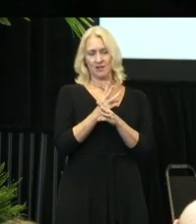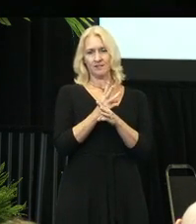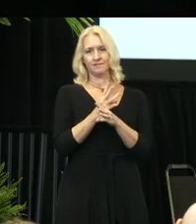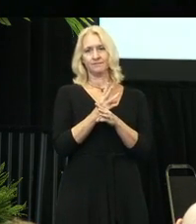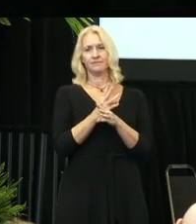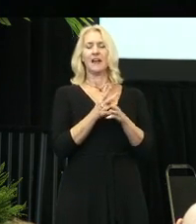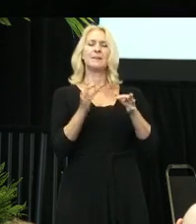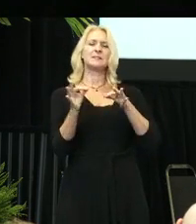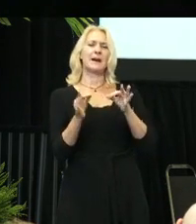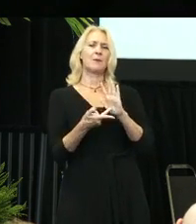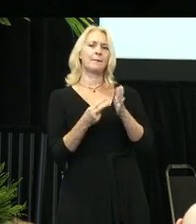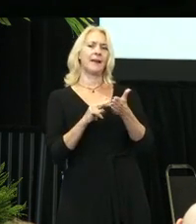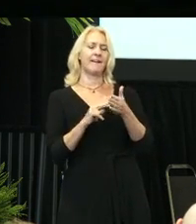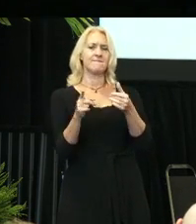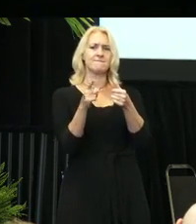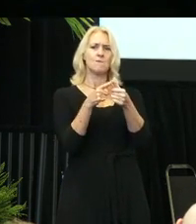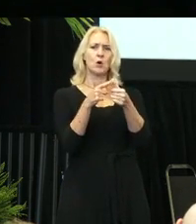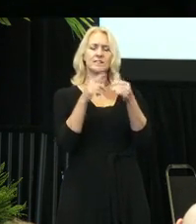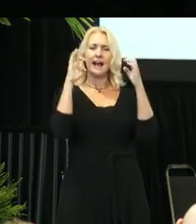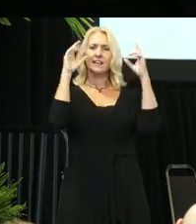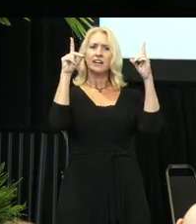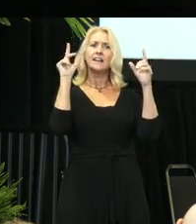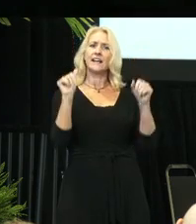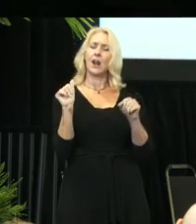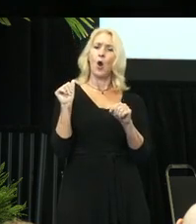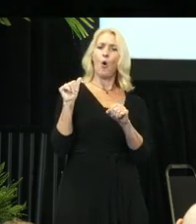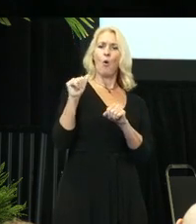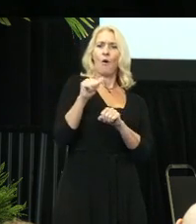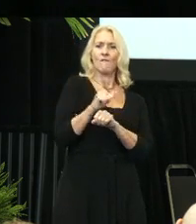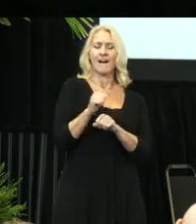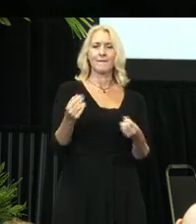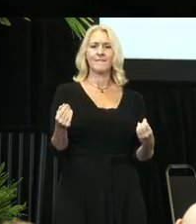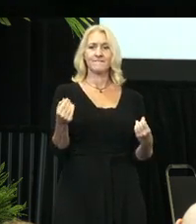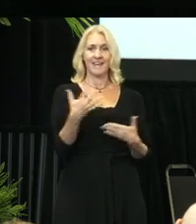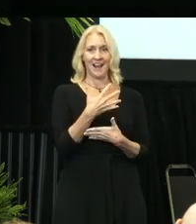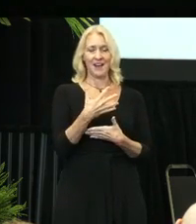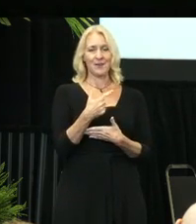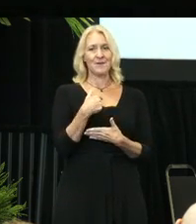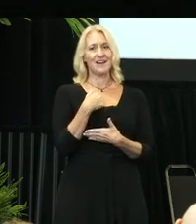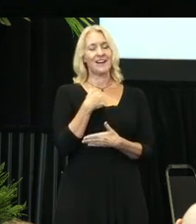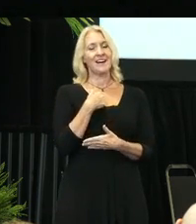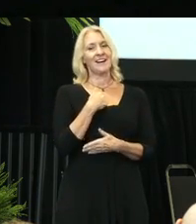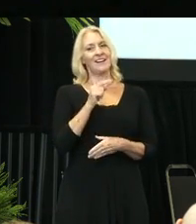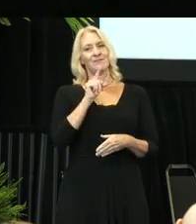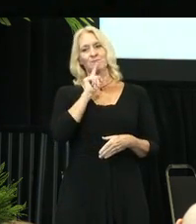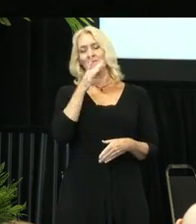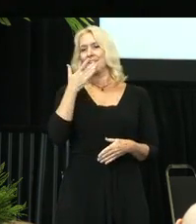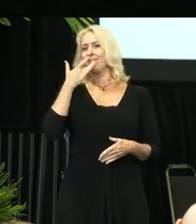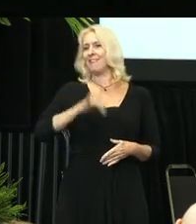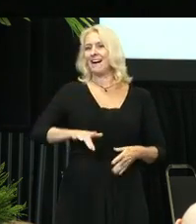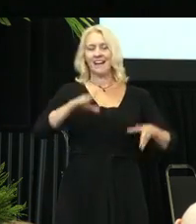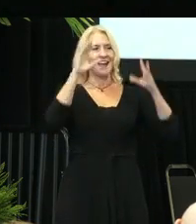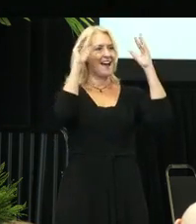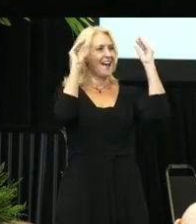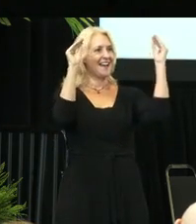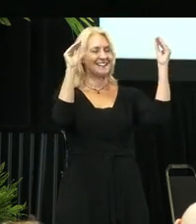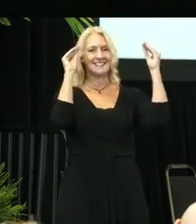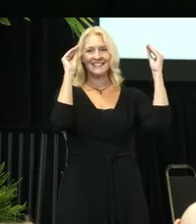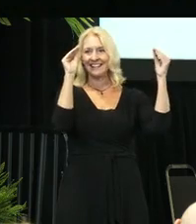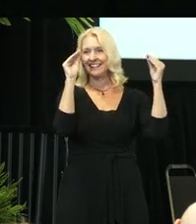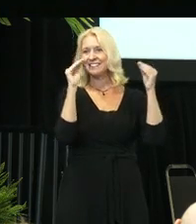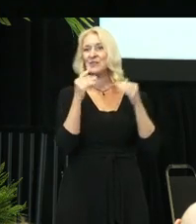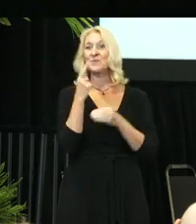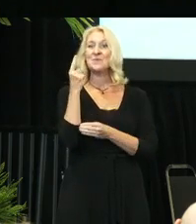all, education can overcome fear. I have the great privilege here at FSCJ of teaching the most brain-meltingly